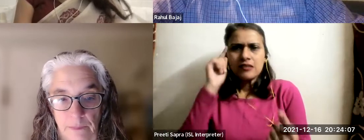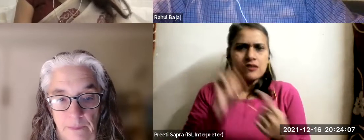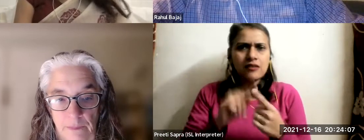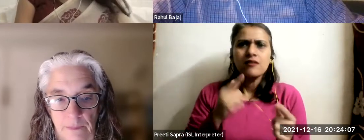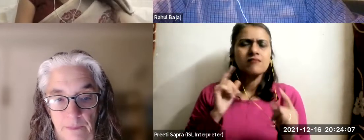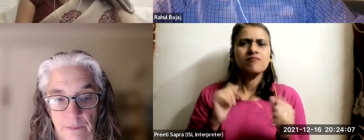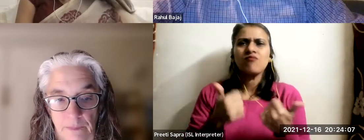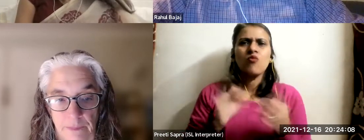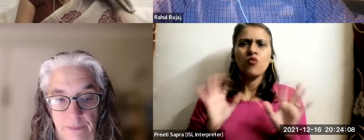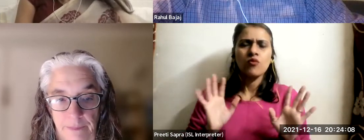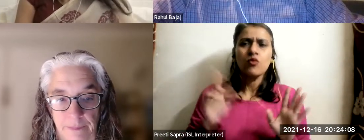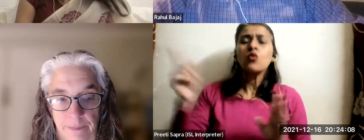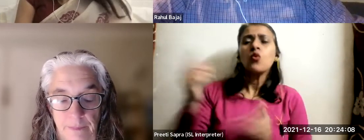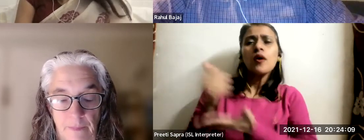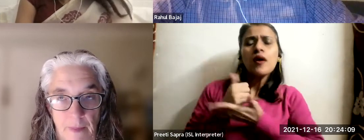a positive direction?